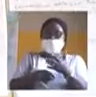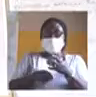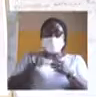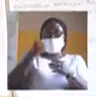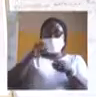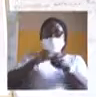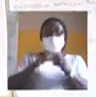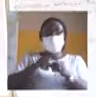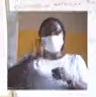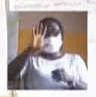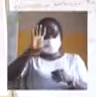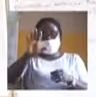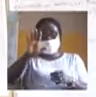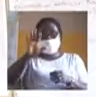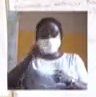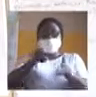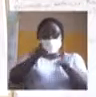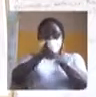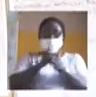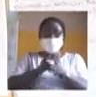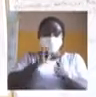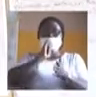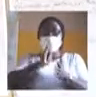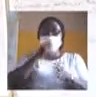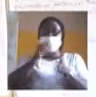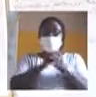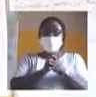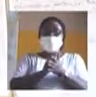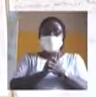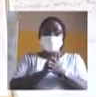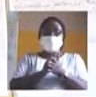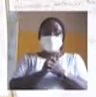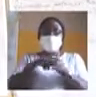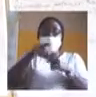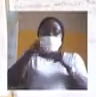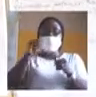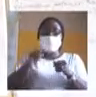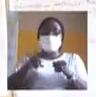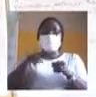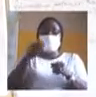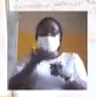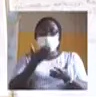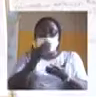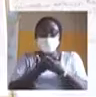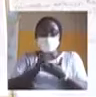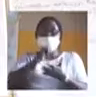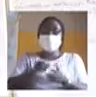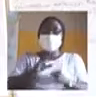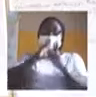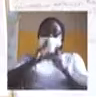nature when a commodity is required to serve two or more purposes. For